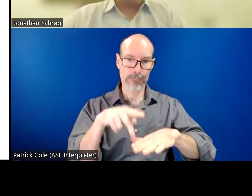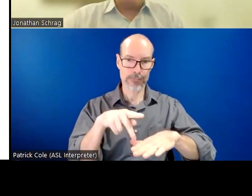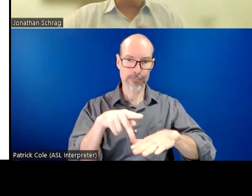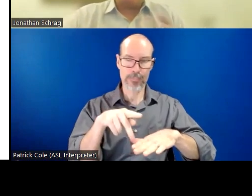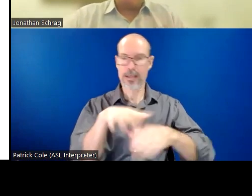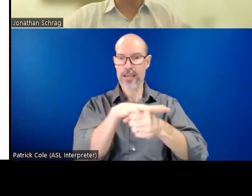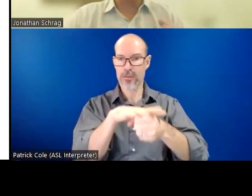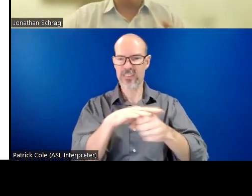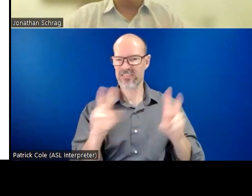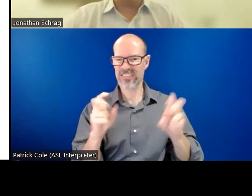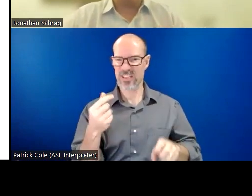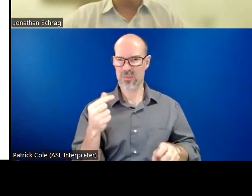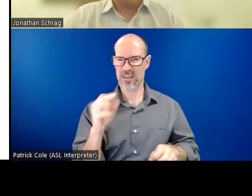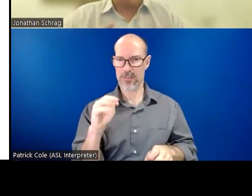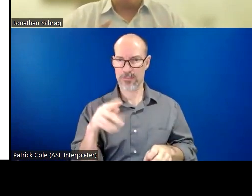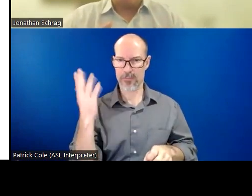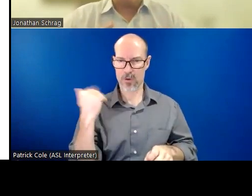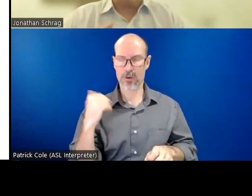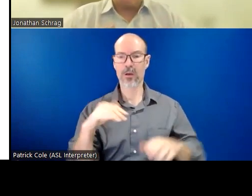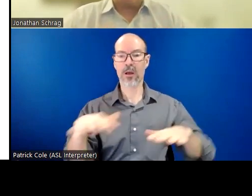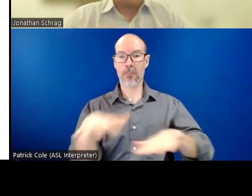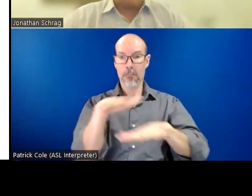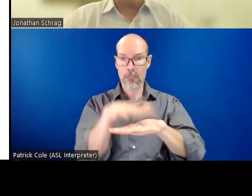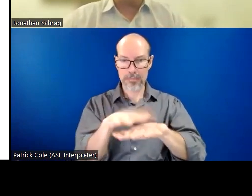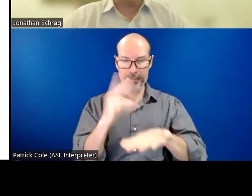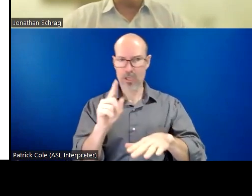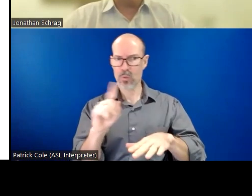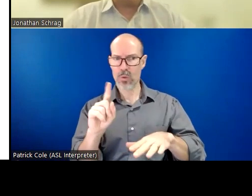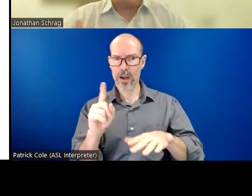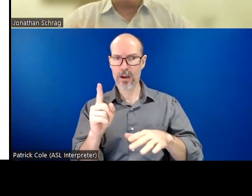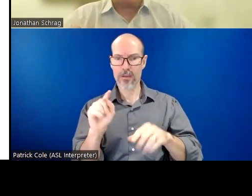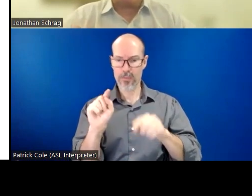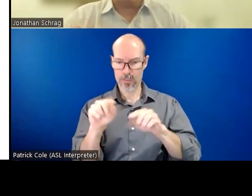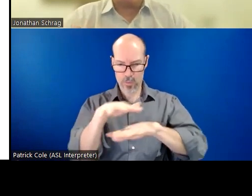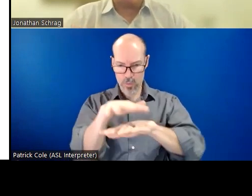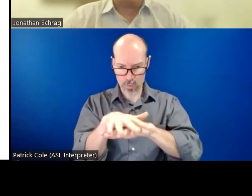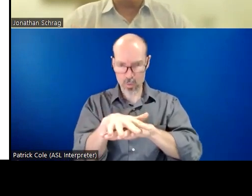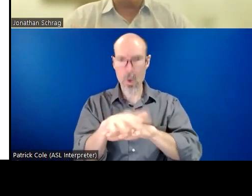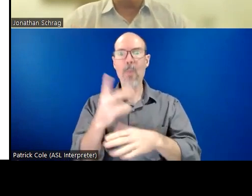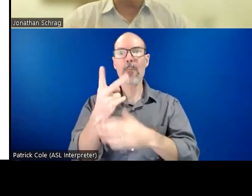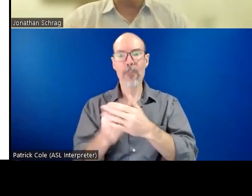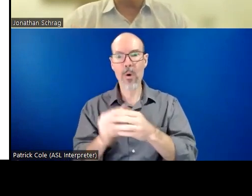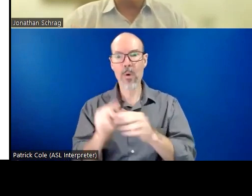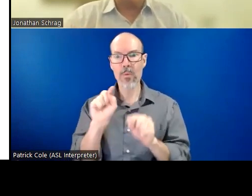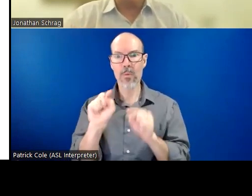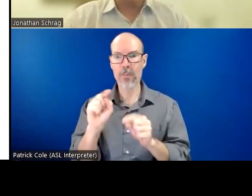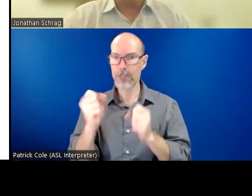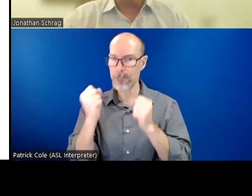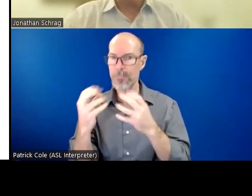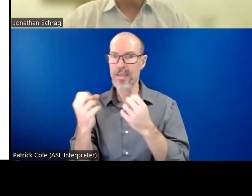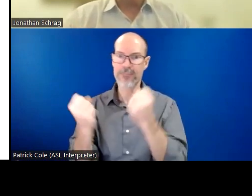and identify hotspots that are both LIDAC districts and a high concentration of vehicles.